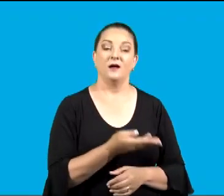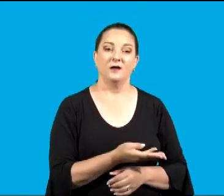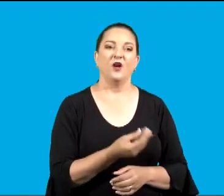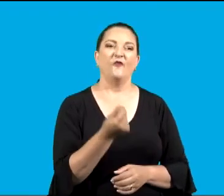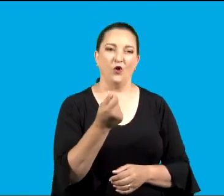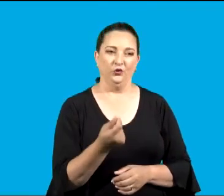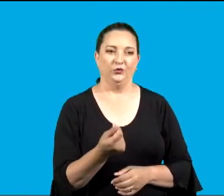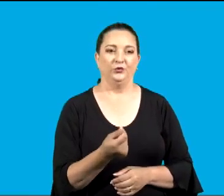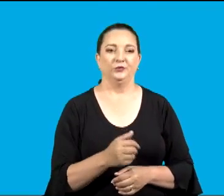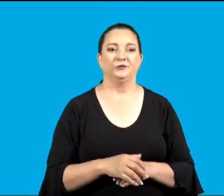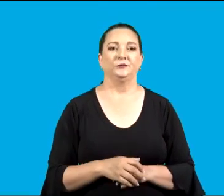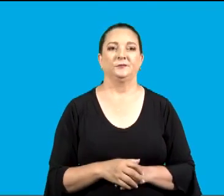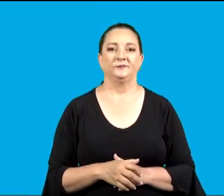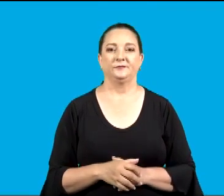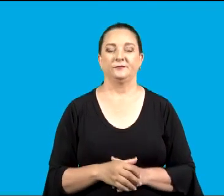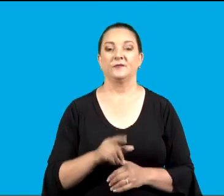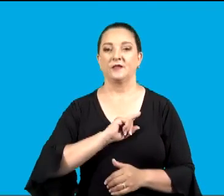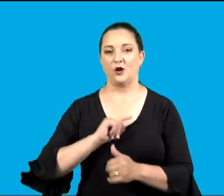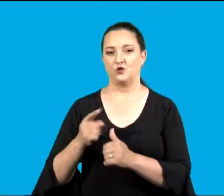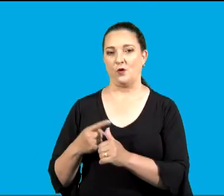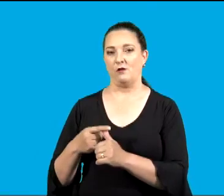Factory overhead cost,